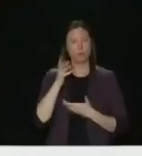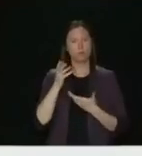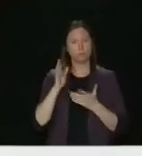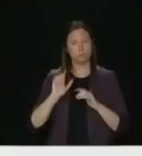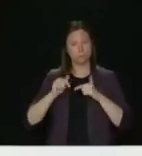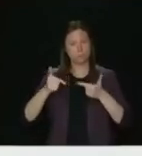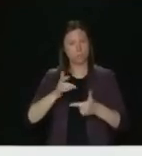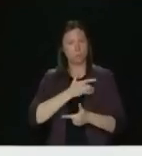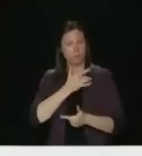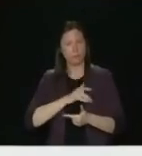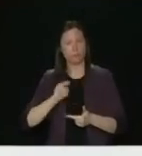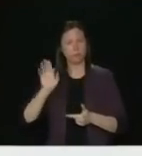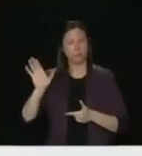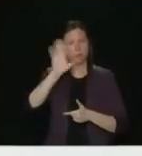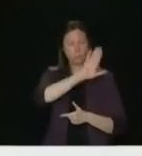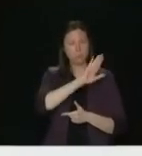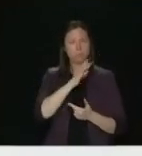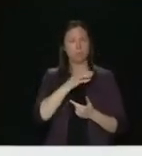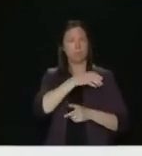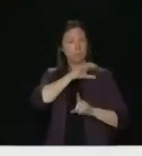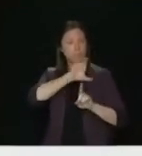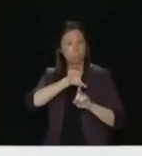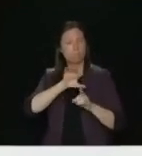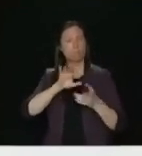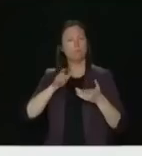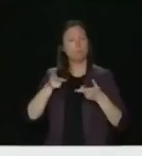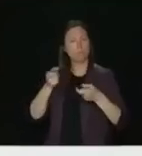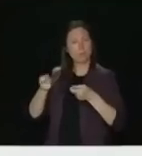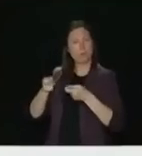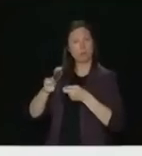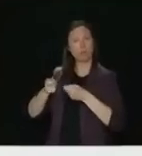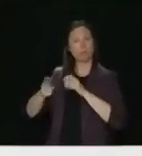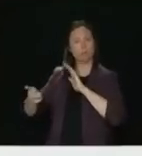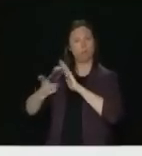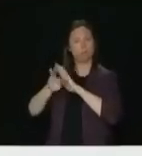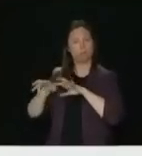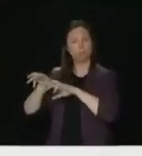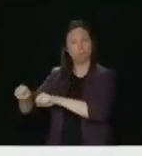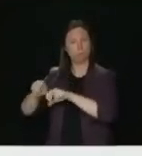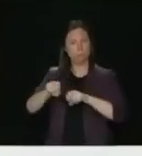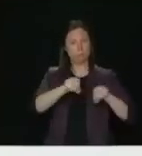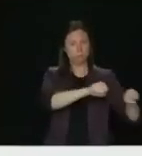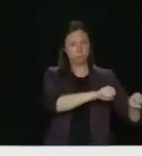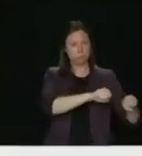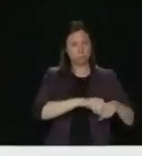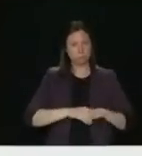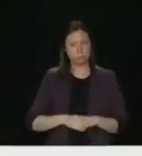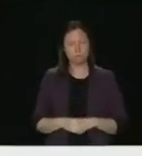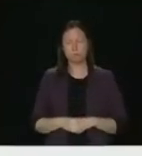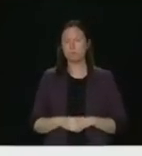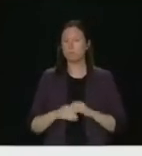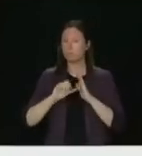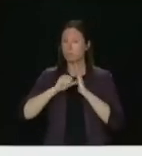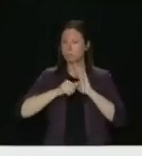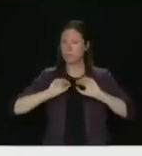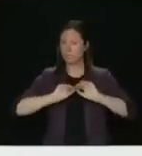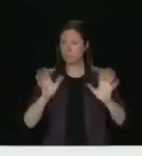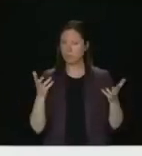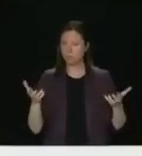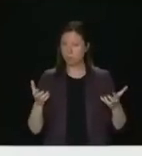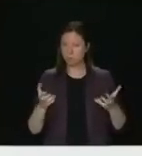powers in order to manage the illegal blockades and occupations. I want to be very clear.